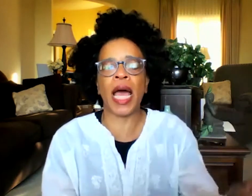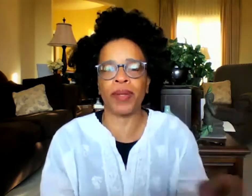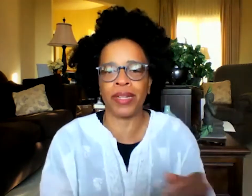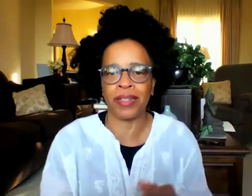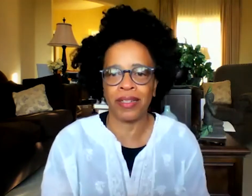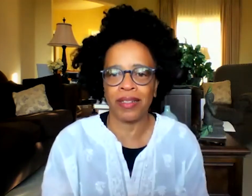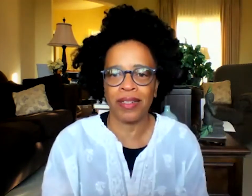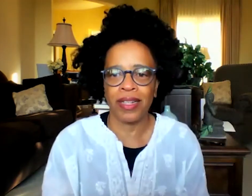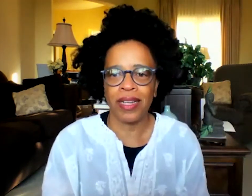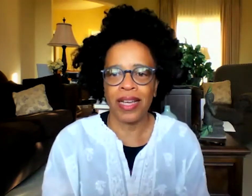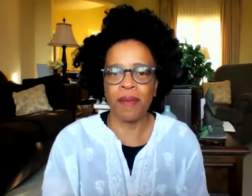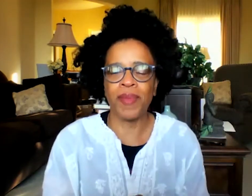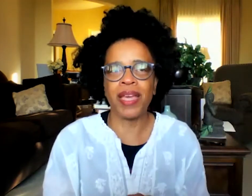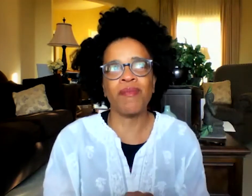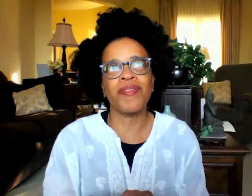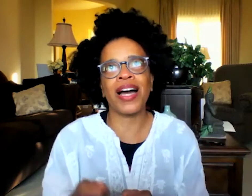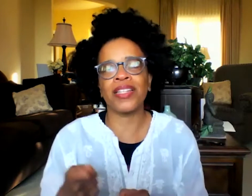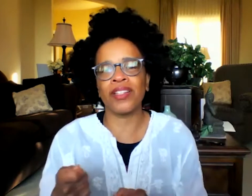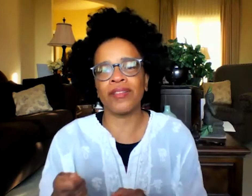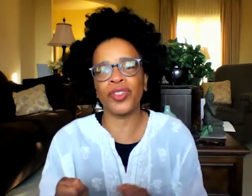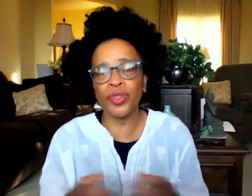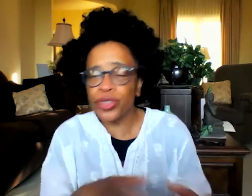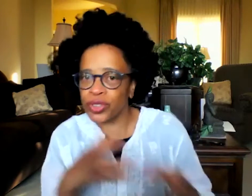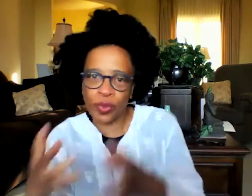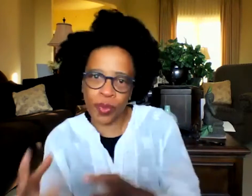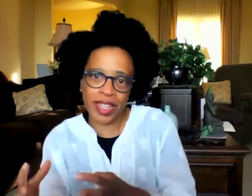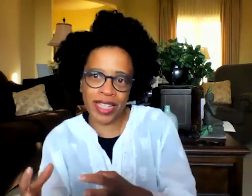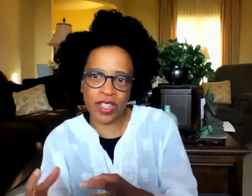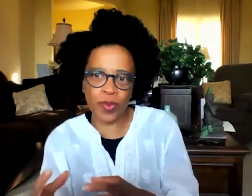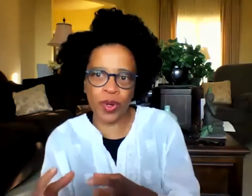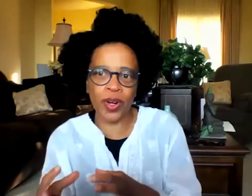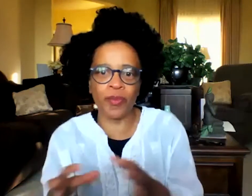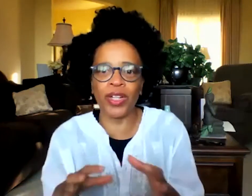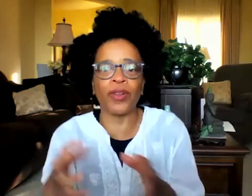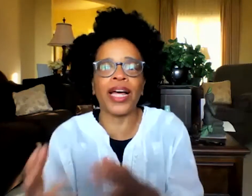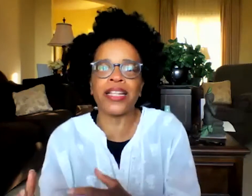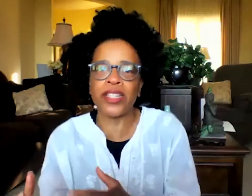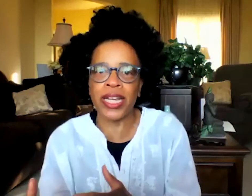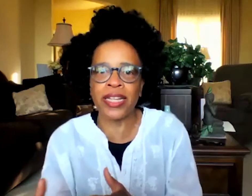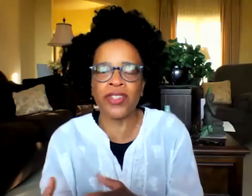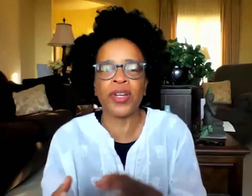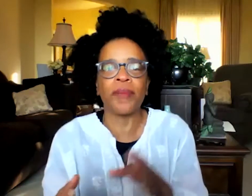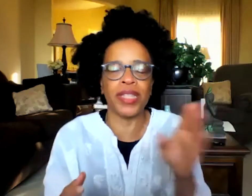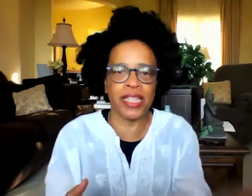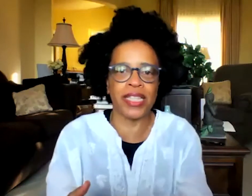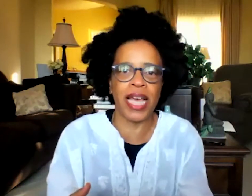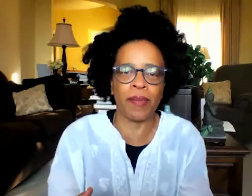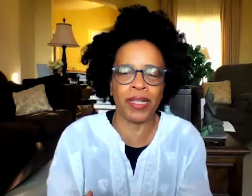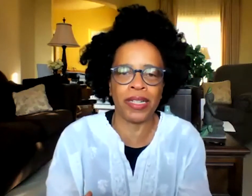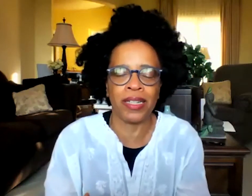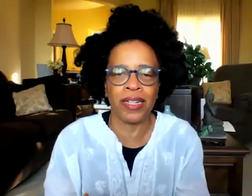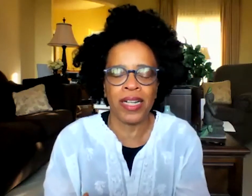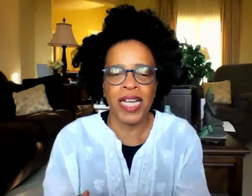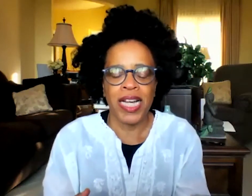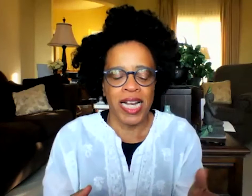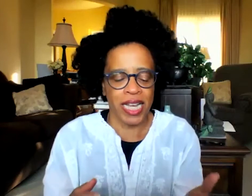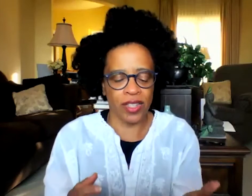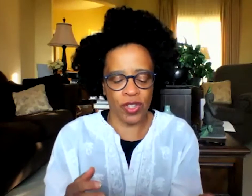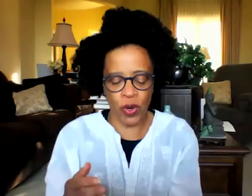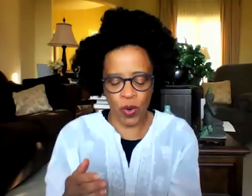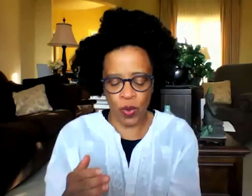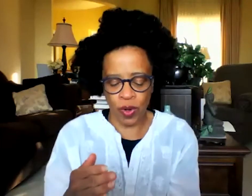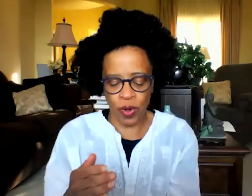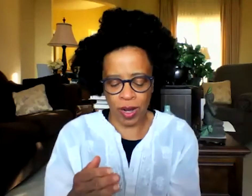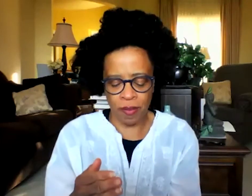but it's happening. And maybe we've gotten used to the way things were and we don't like change, but this is happening.